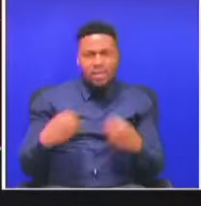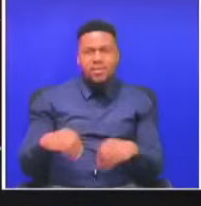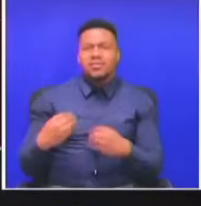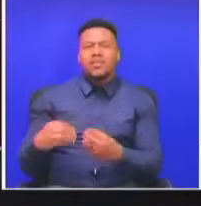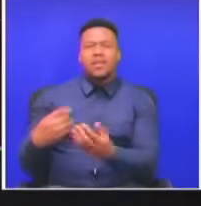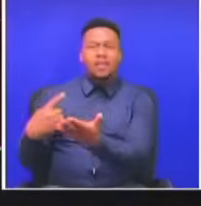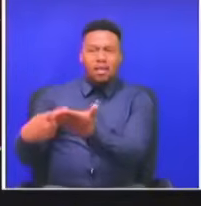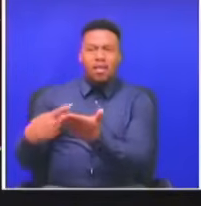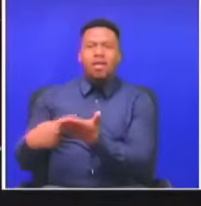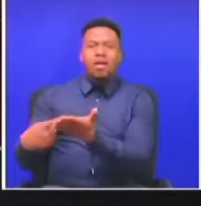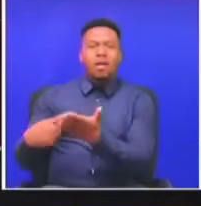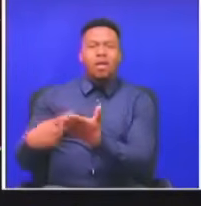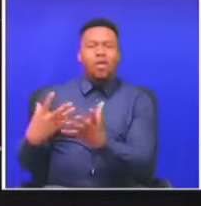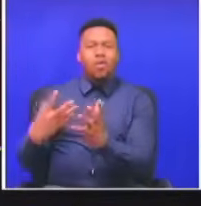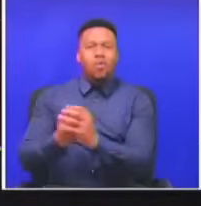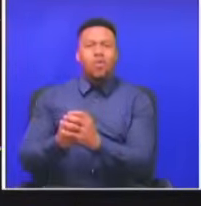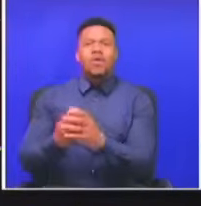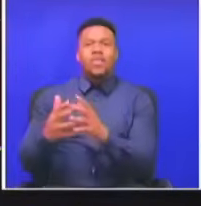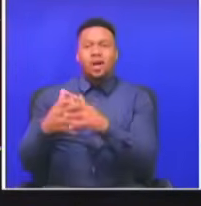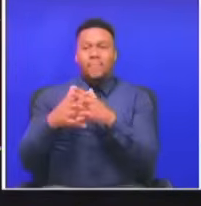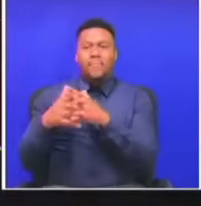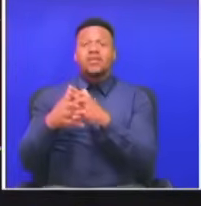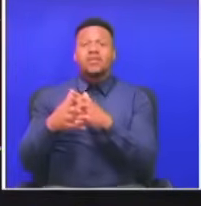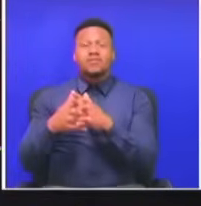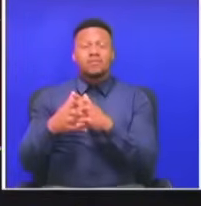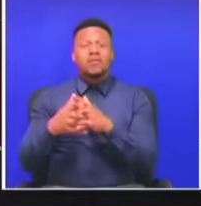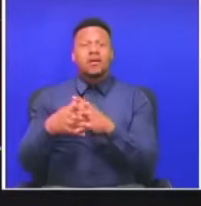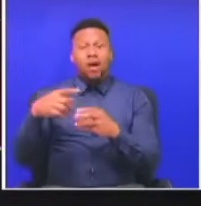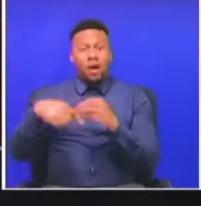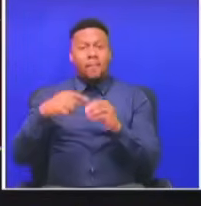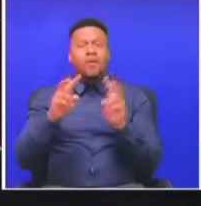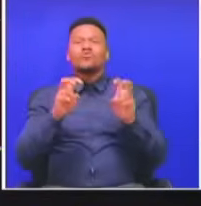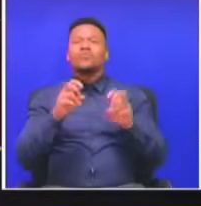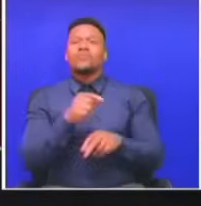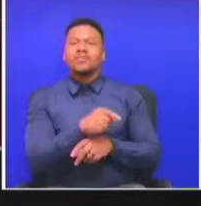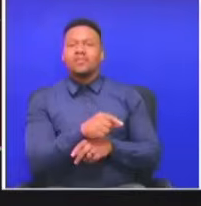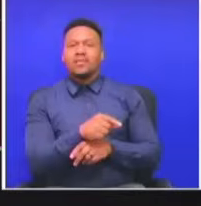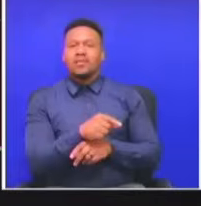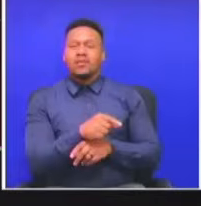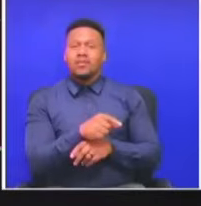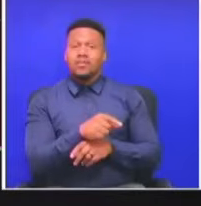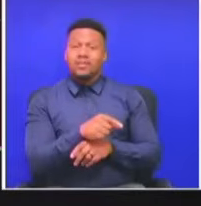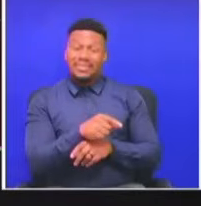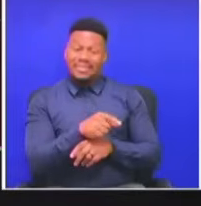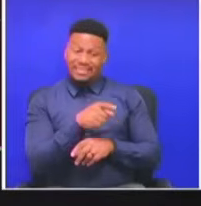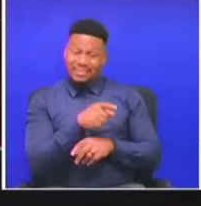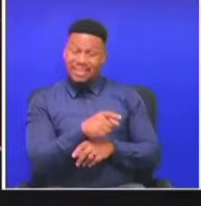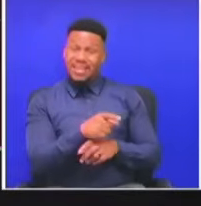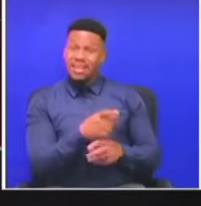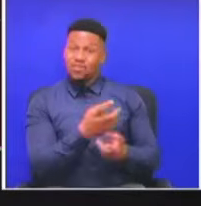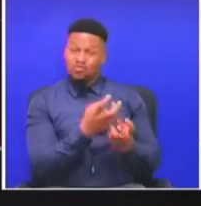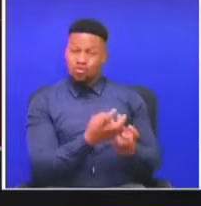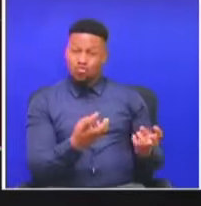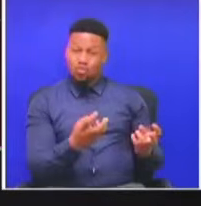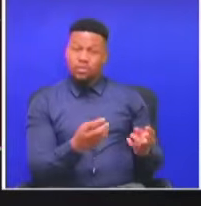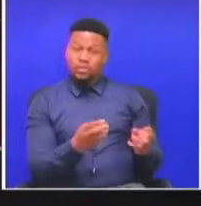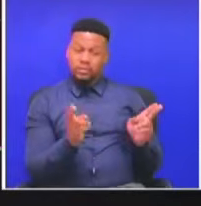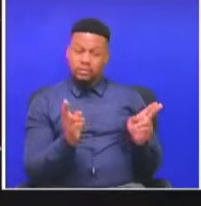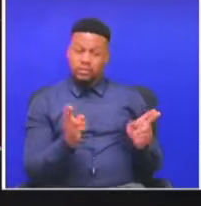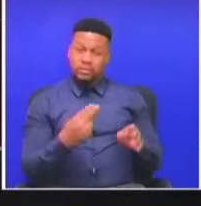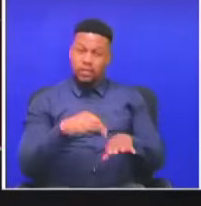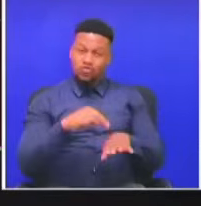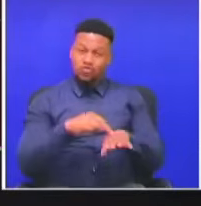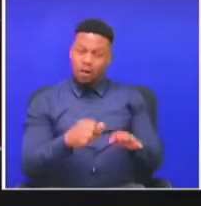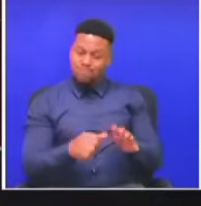States also revolve around that. The critical minerals that South Africa has and the